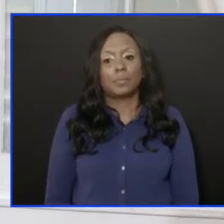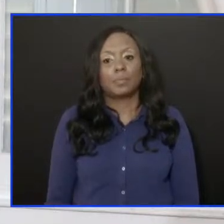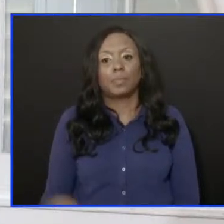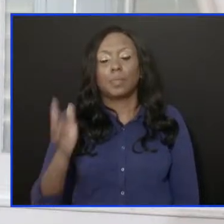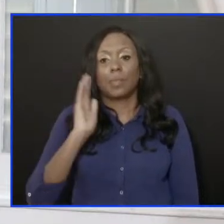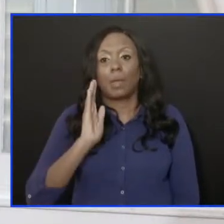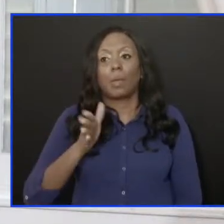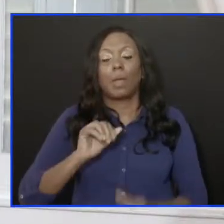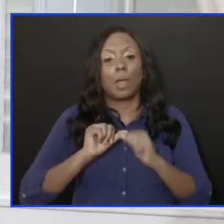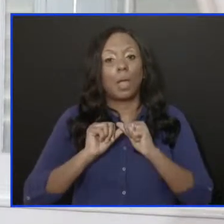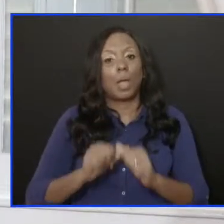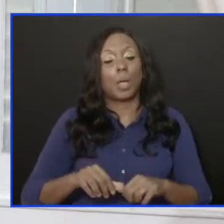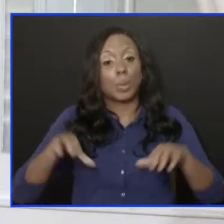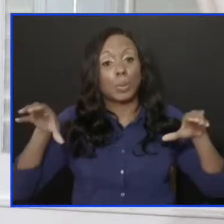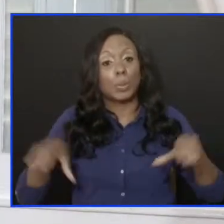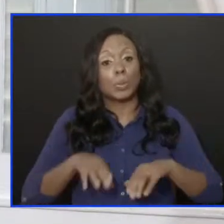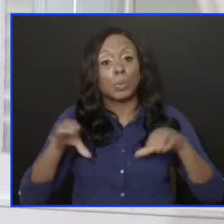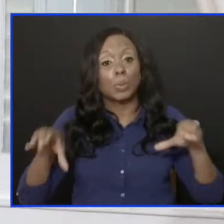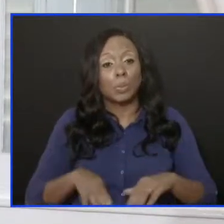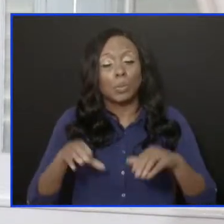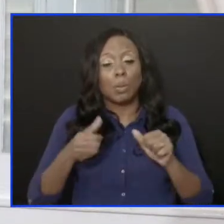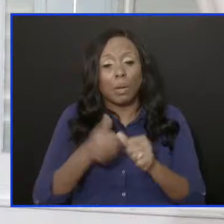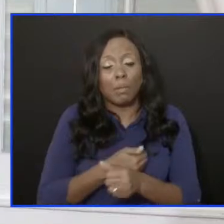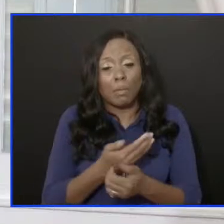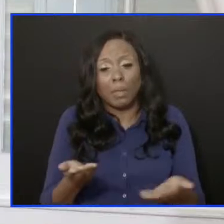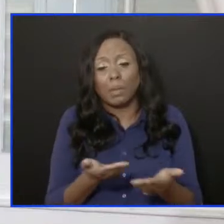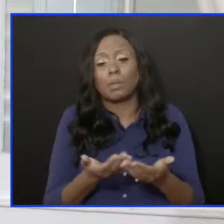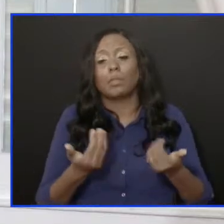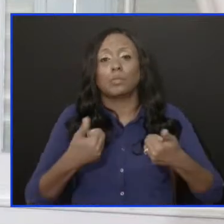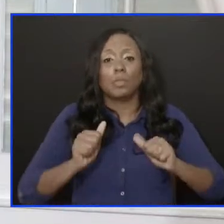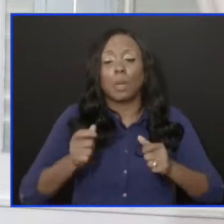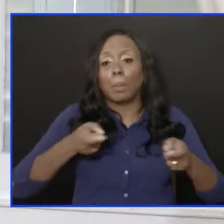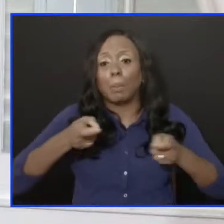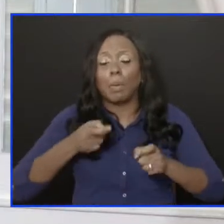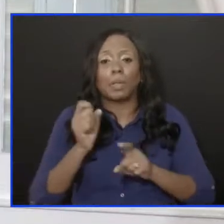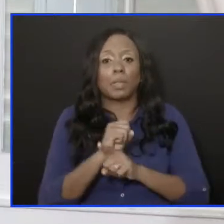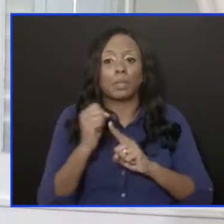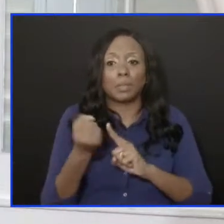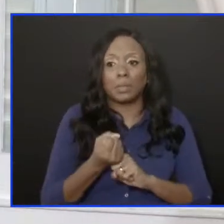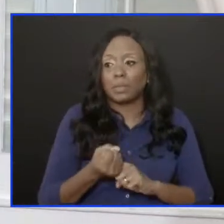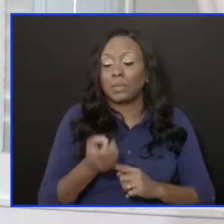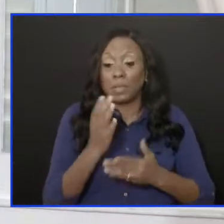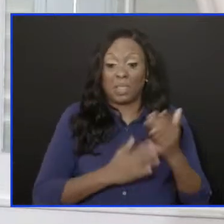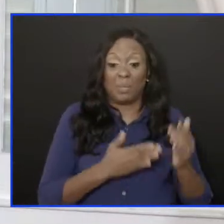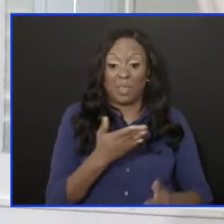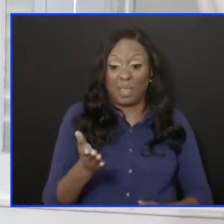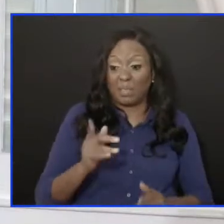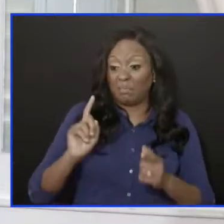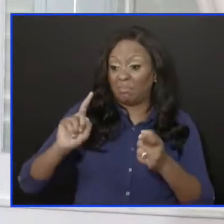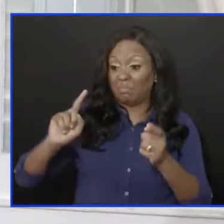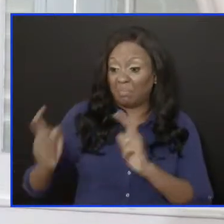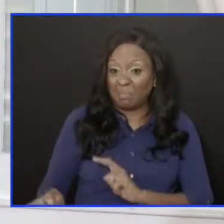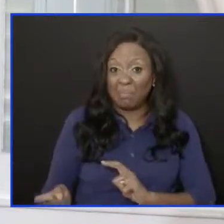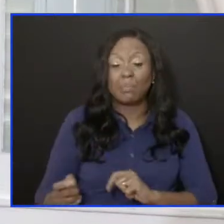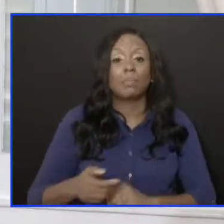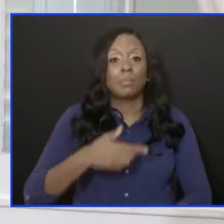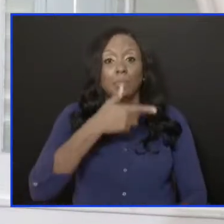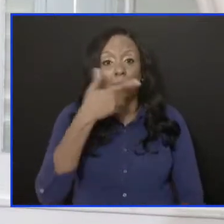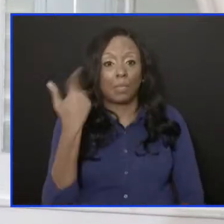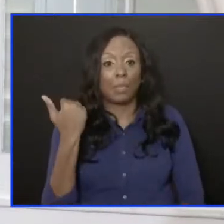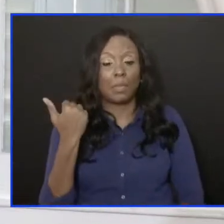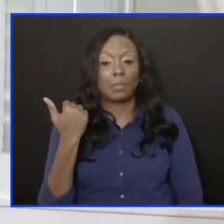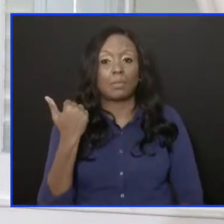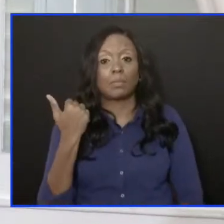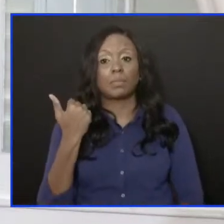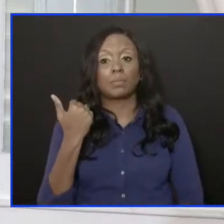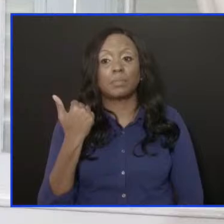can in terms of managing this situation, including changing things that require changing because of the nature of